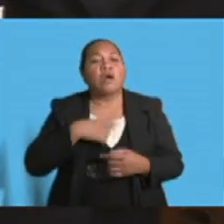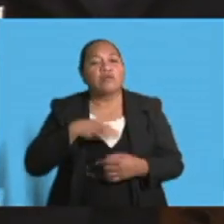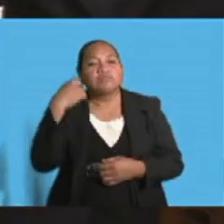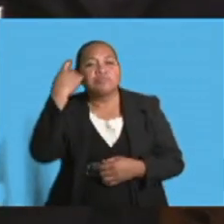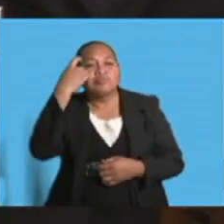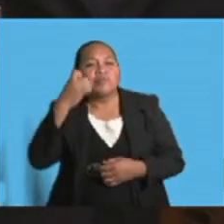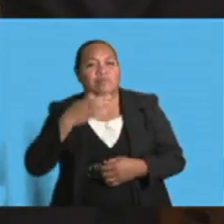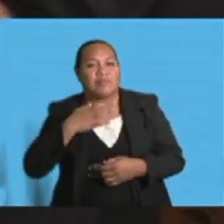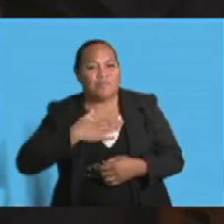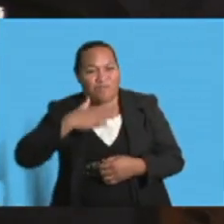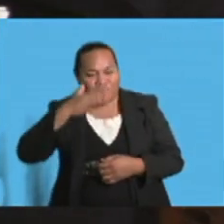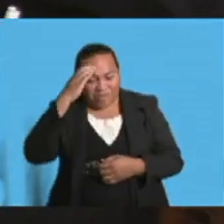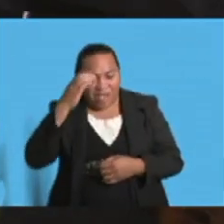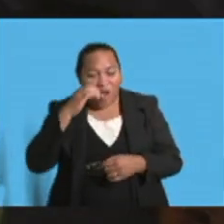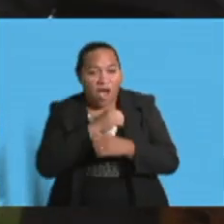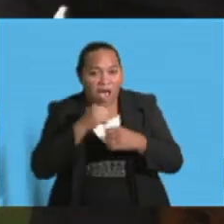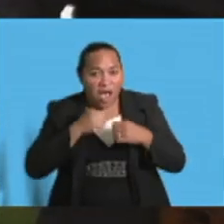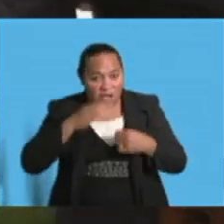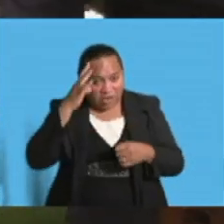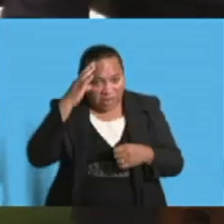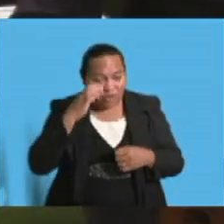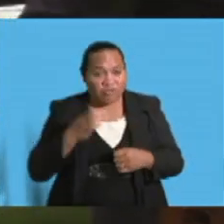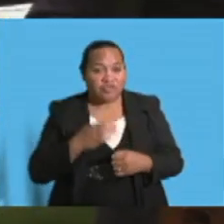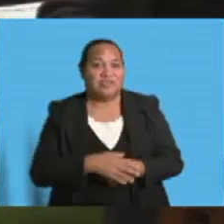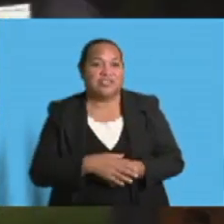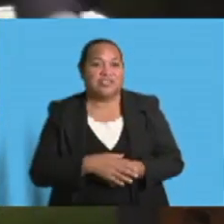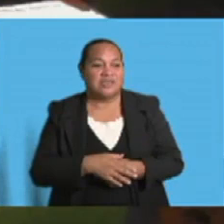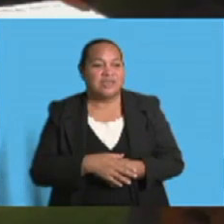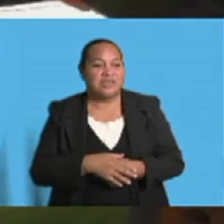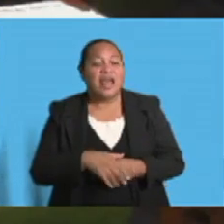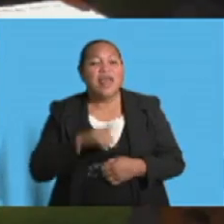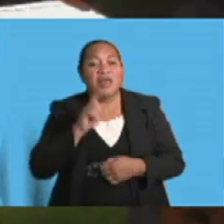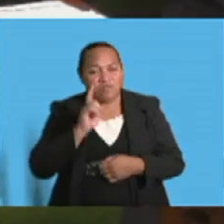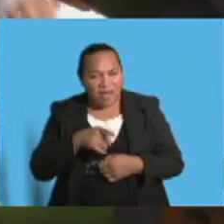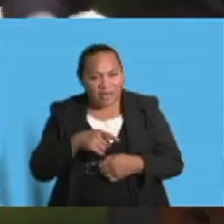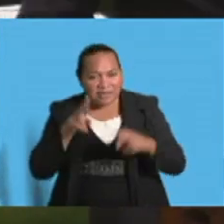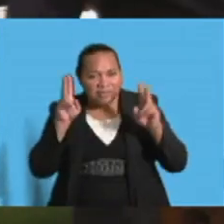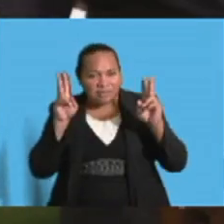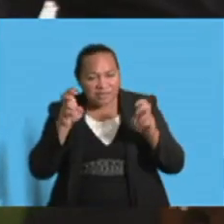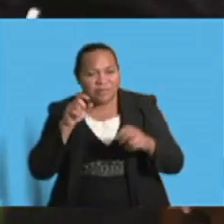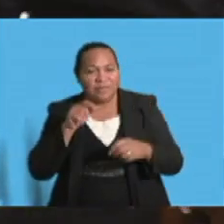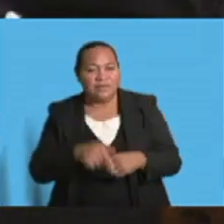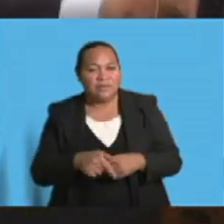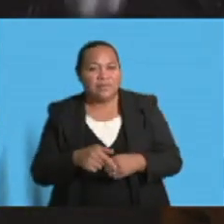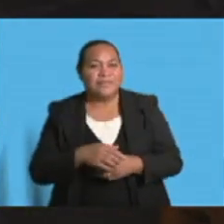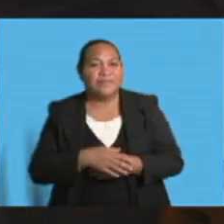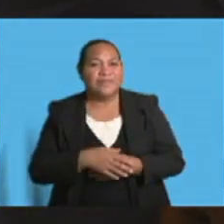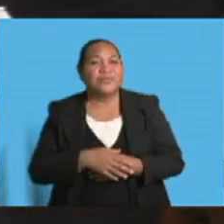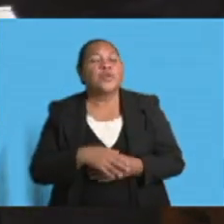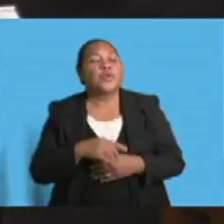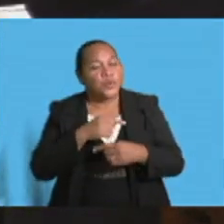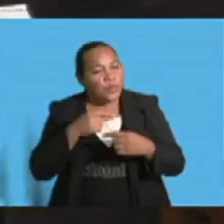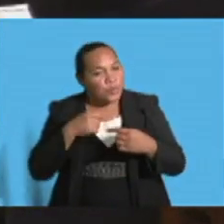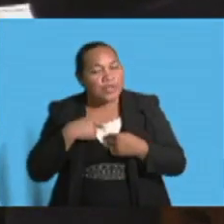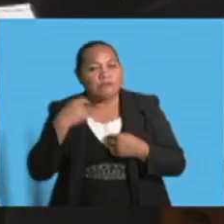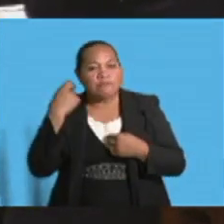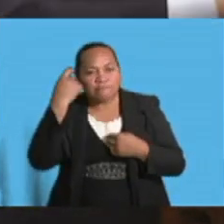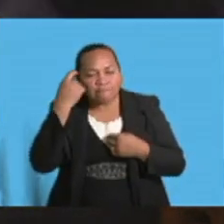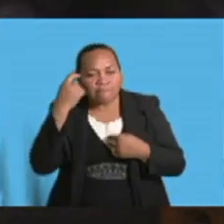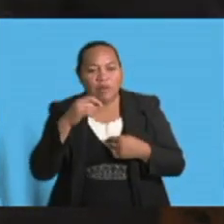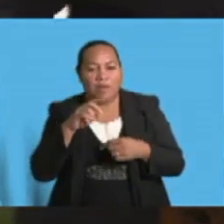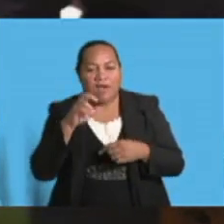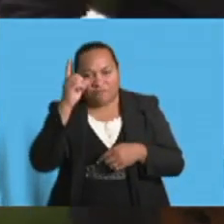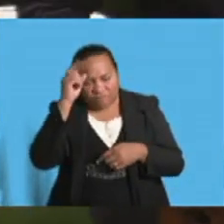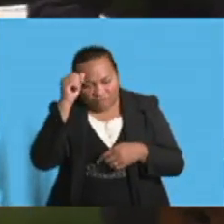country. And Madam Speaker, as the theme of this budget says, Madam Speaker, we are concerned about Fijian